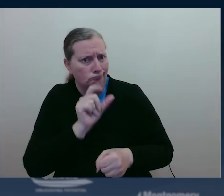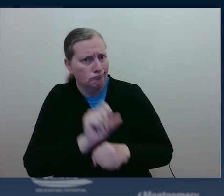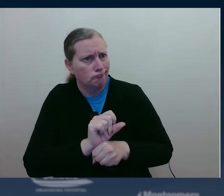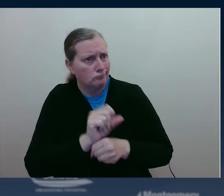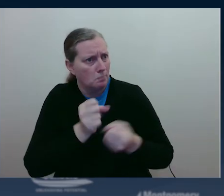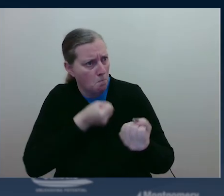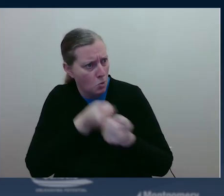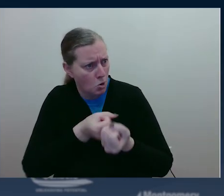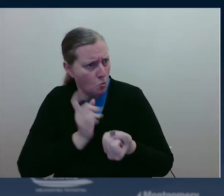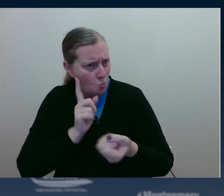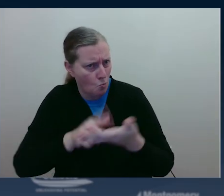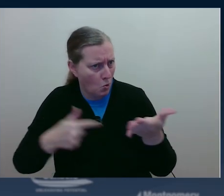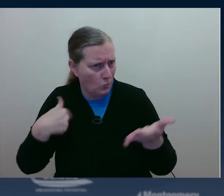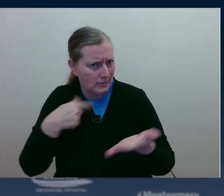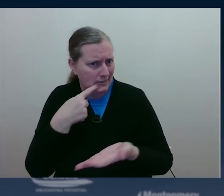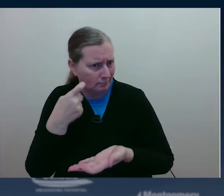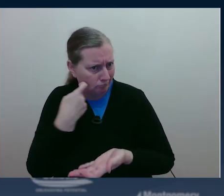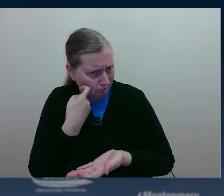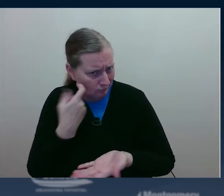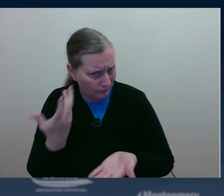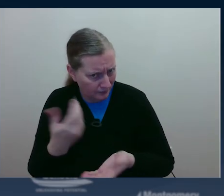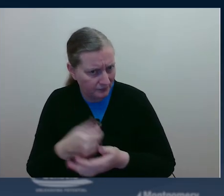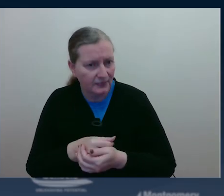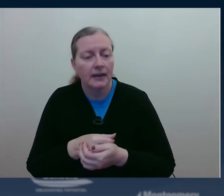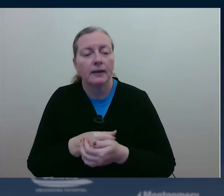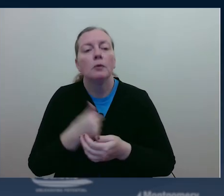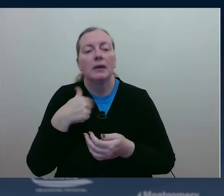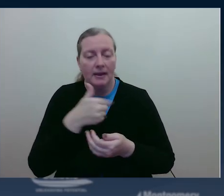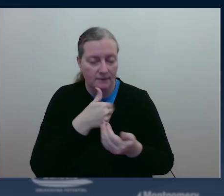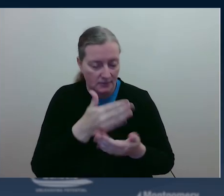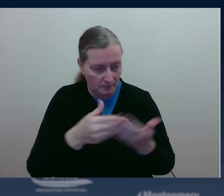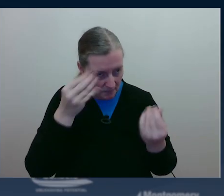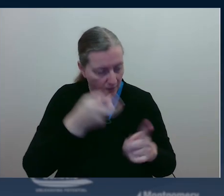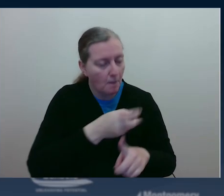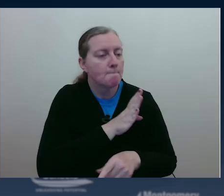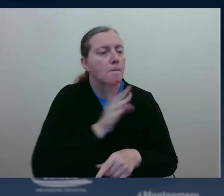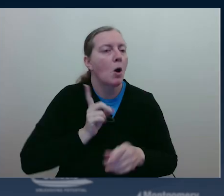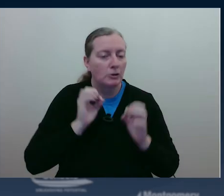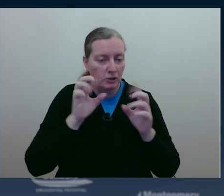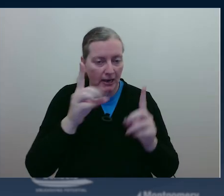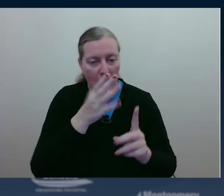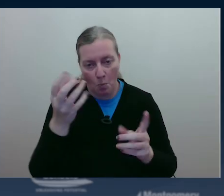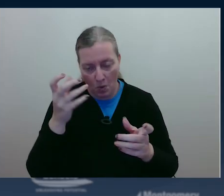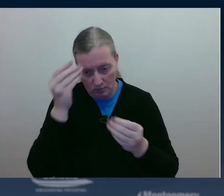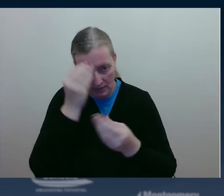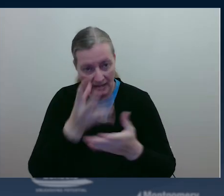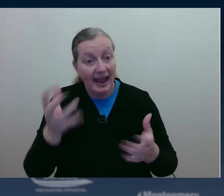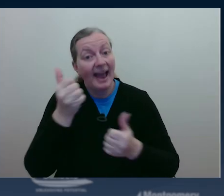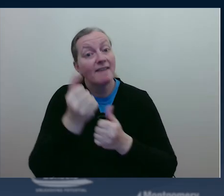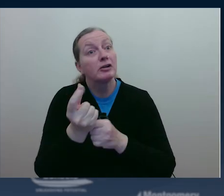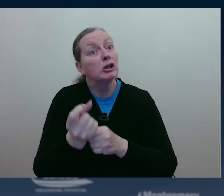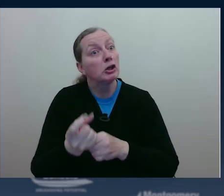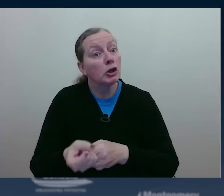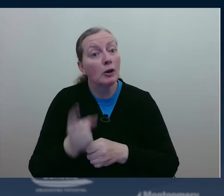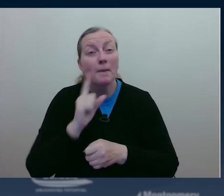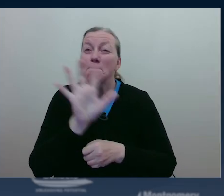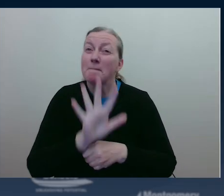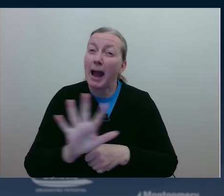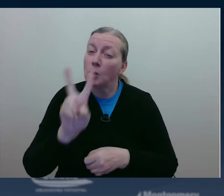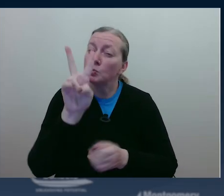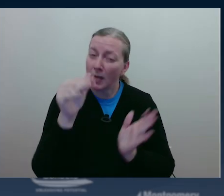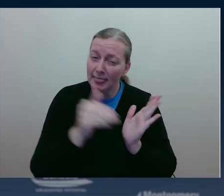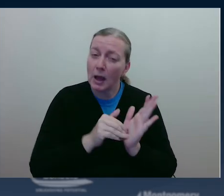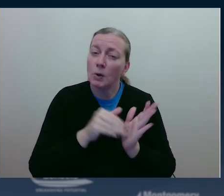Education, and we also want to share with you. Some examples. Each year, there are about 2,000 students on our wait list or